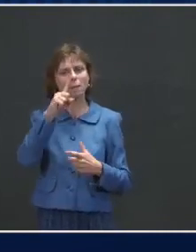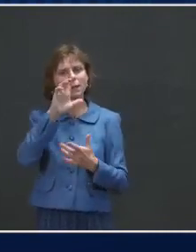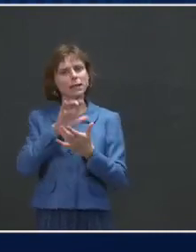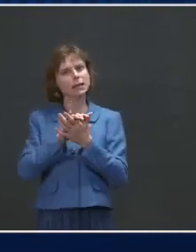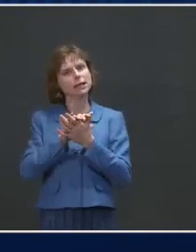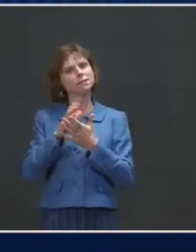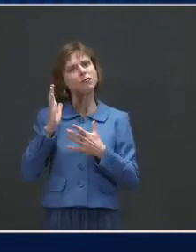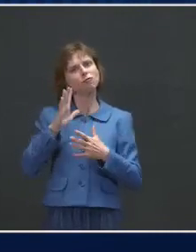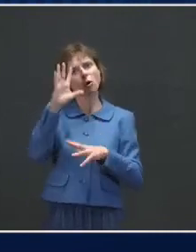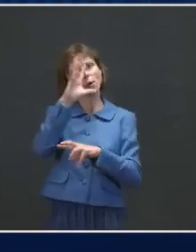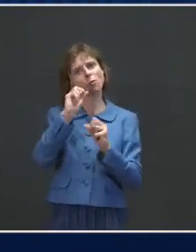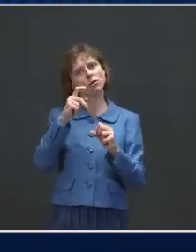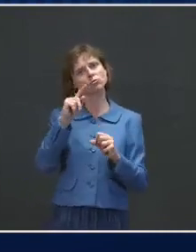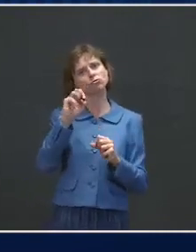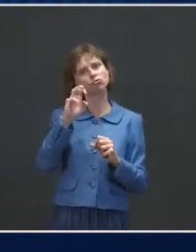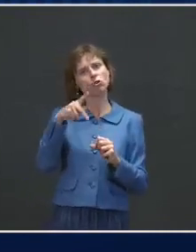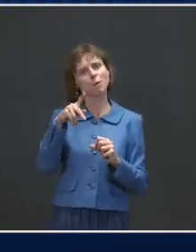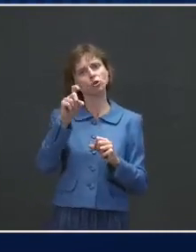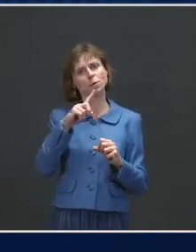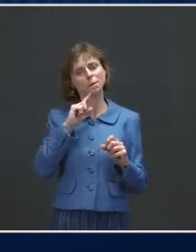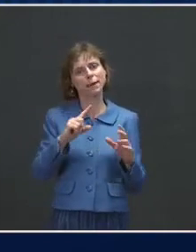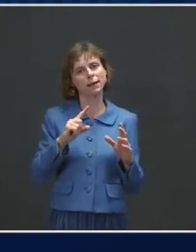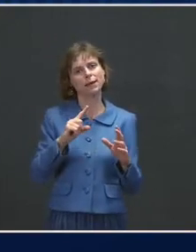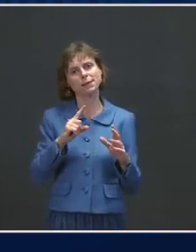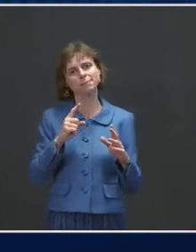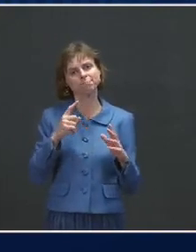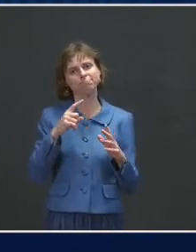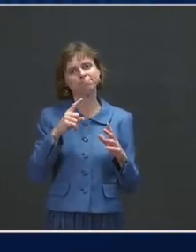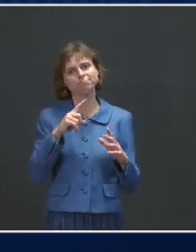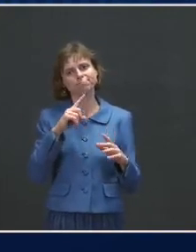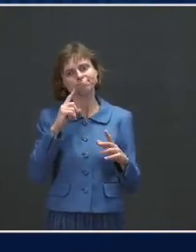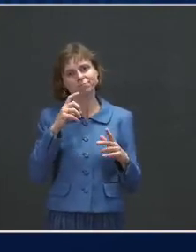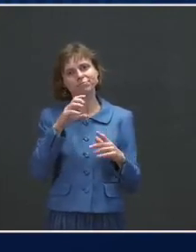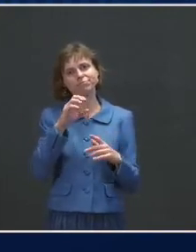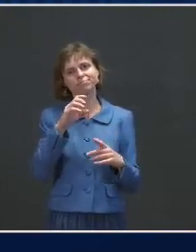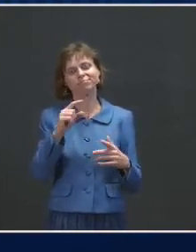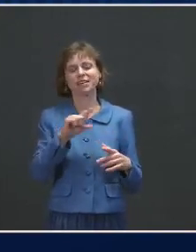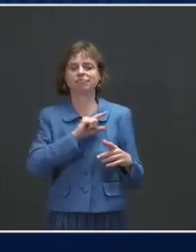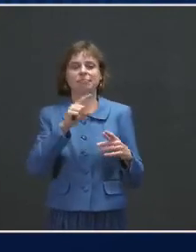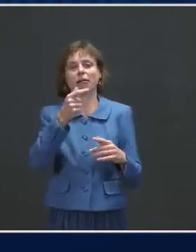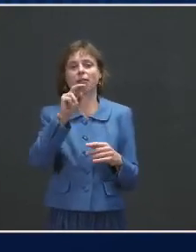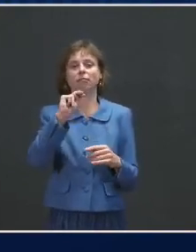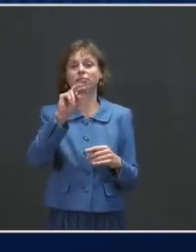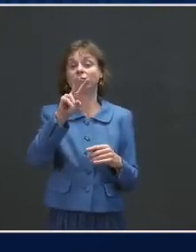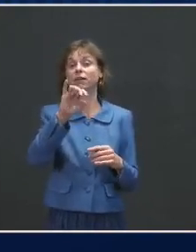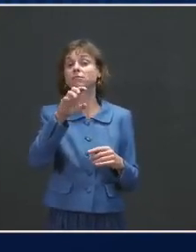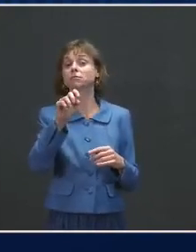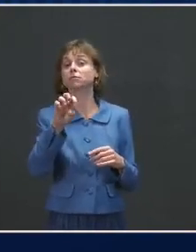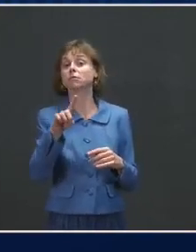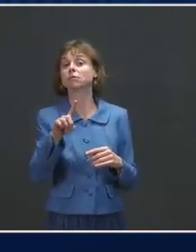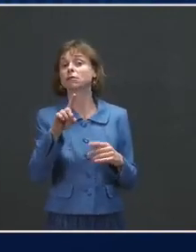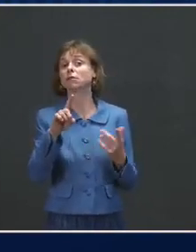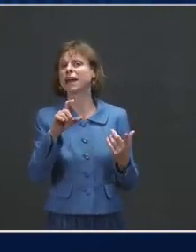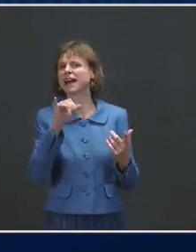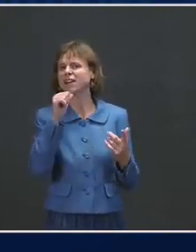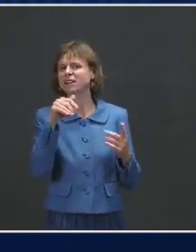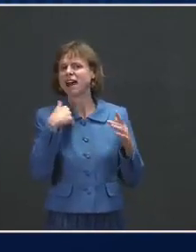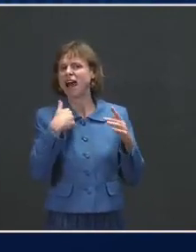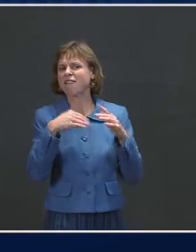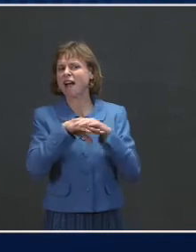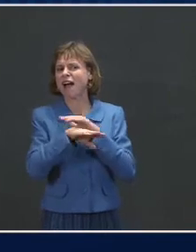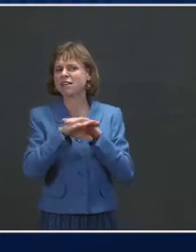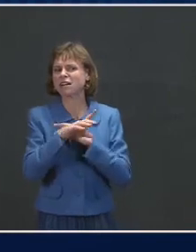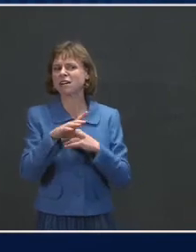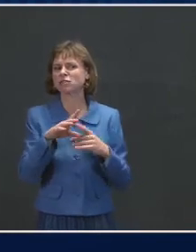convicted by the Senate in this trial. But if he doesn't believe that he should get access to intelligence briefings, why can't he say whether or not he should